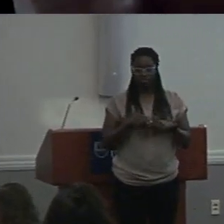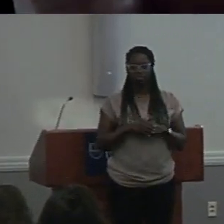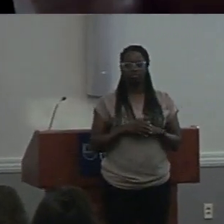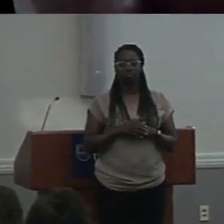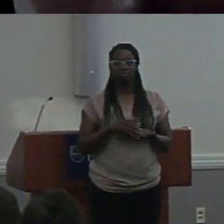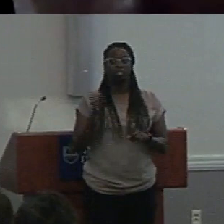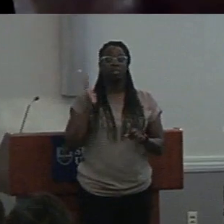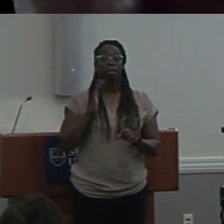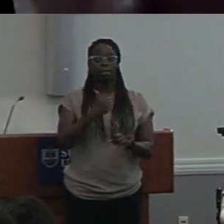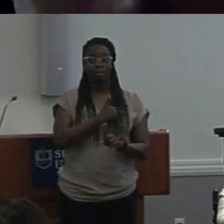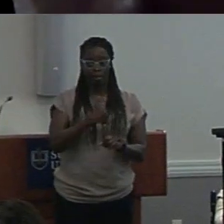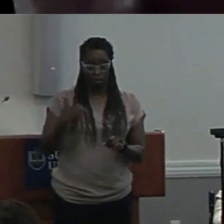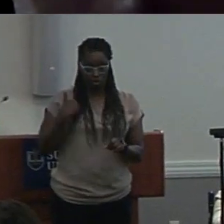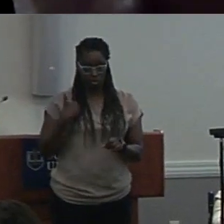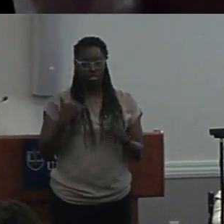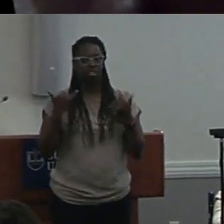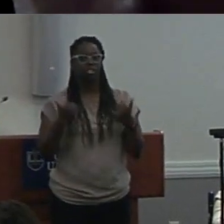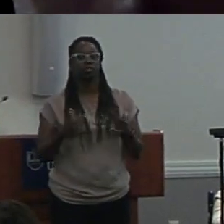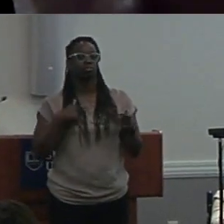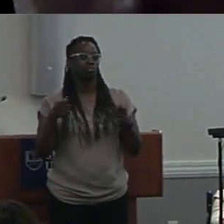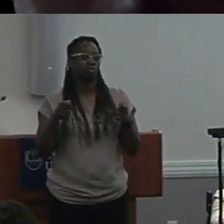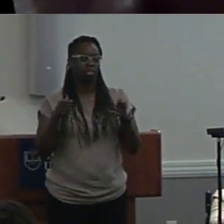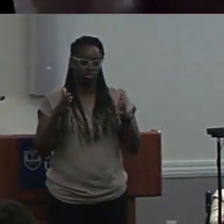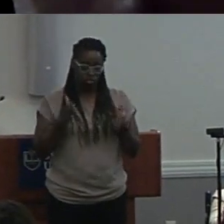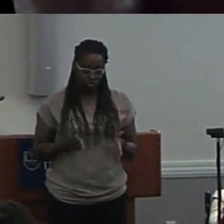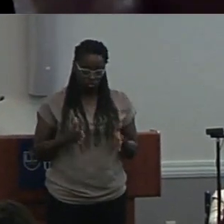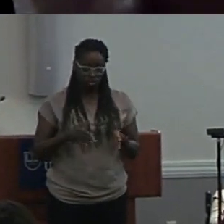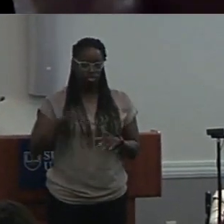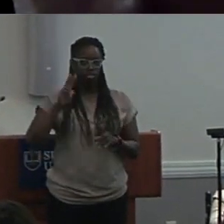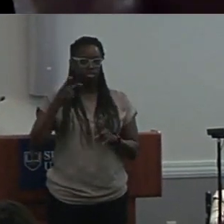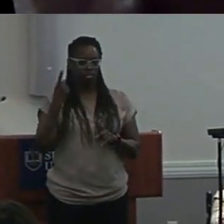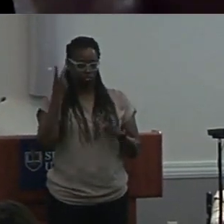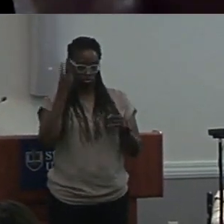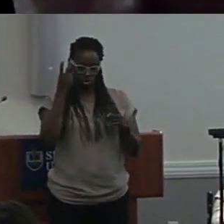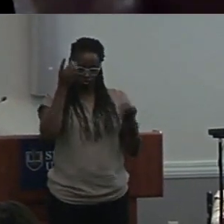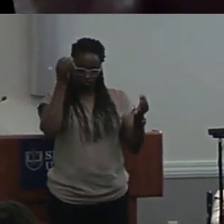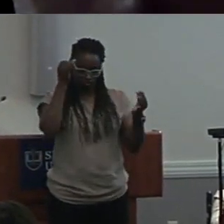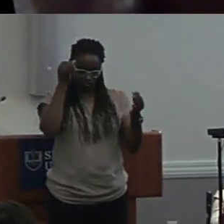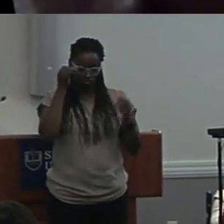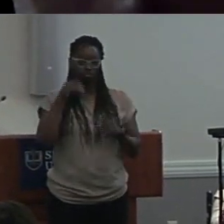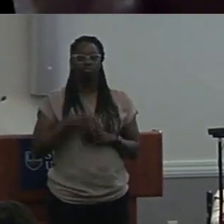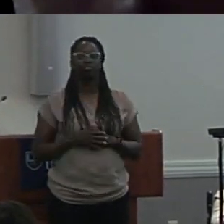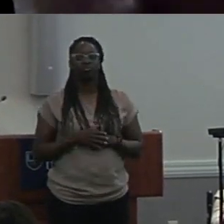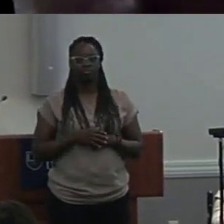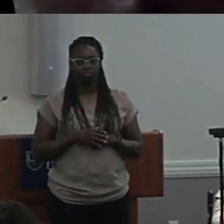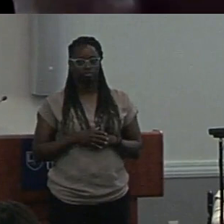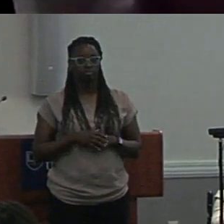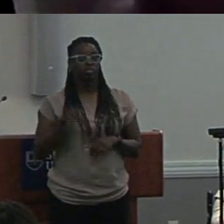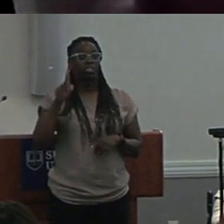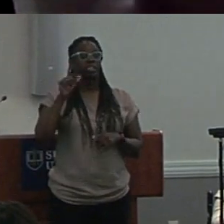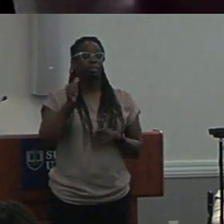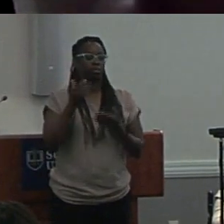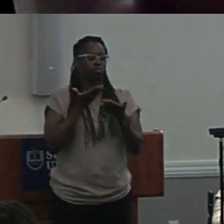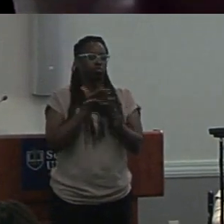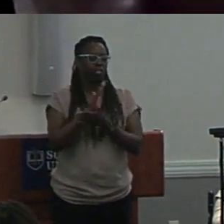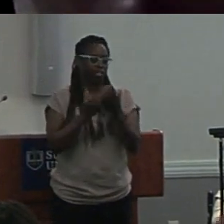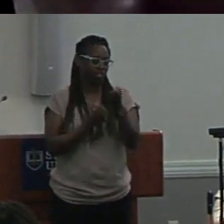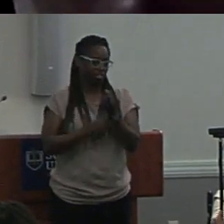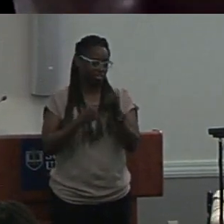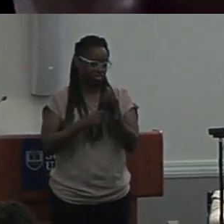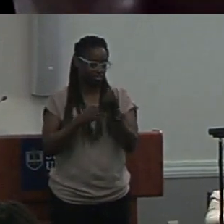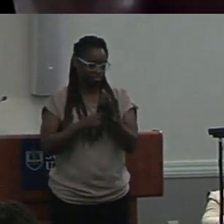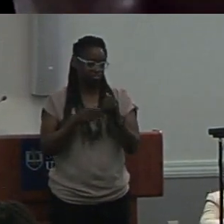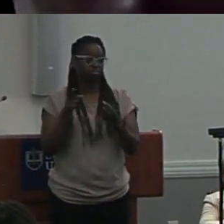am director of Second Thoughts Massachusetts, Disability Rights Advocates Against